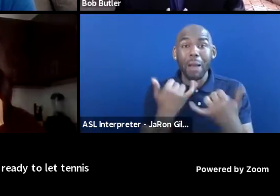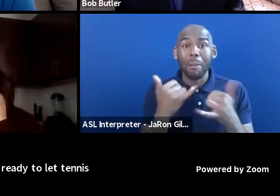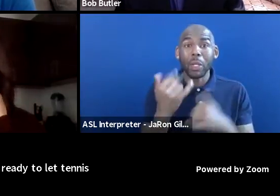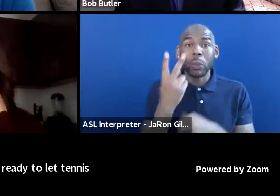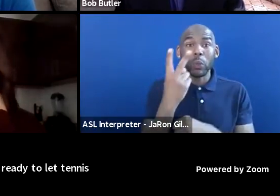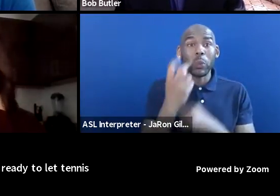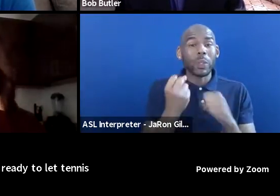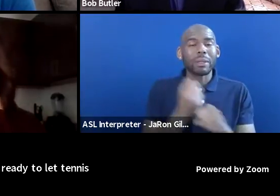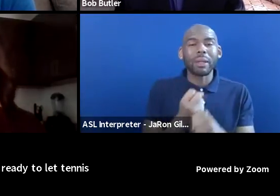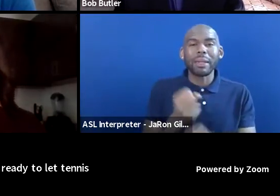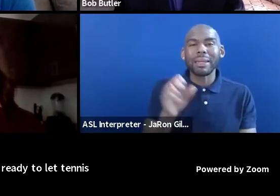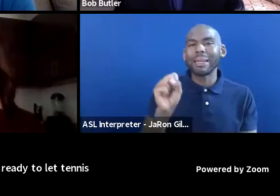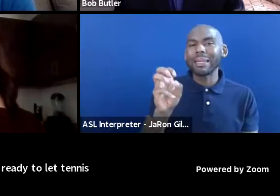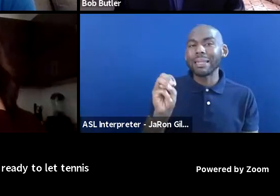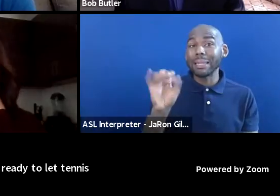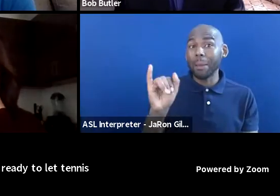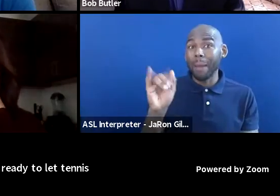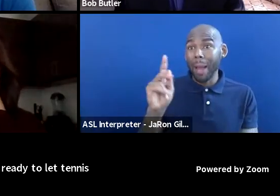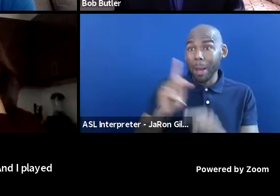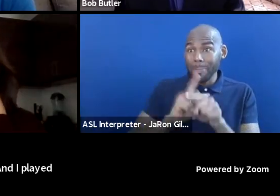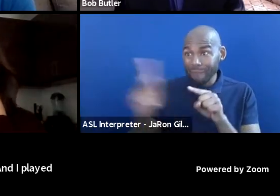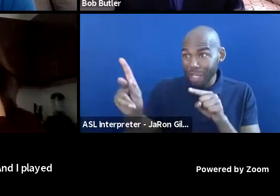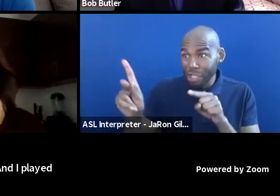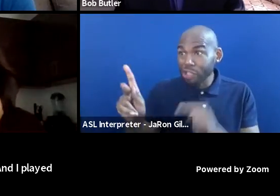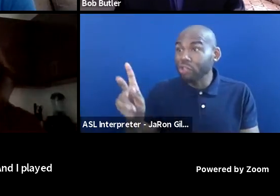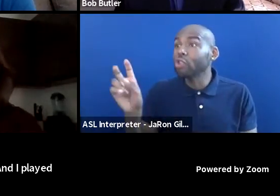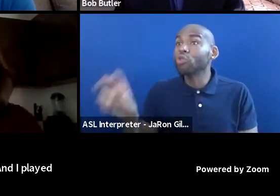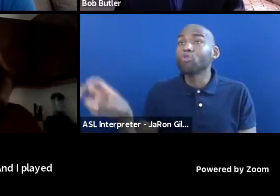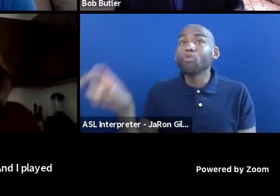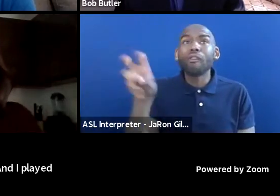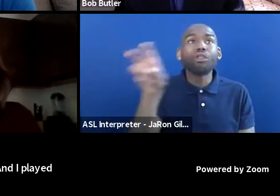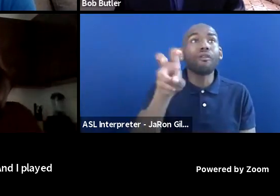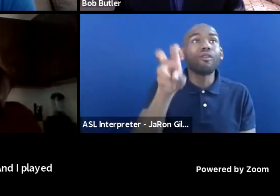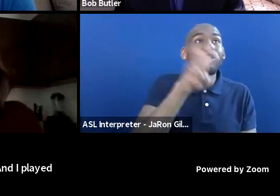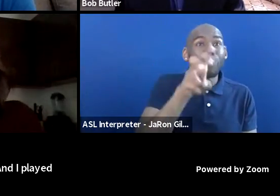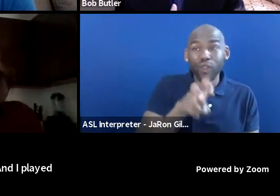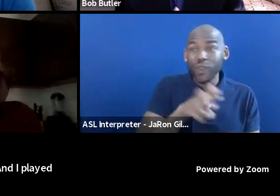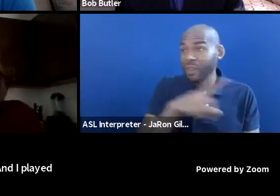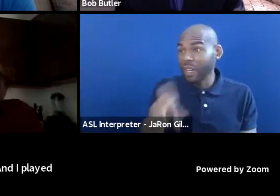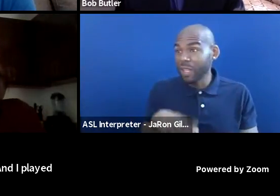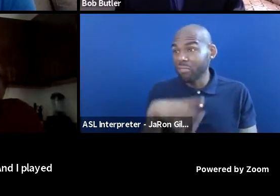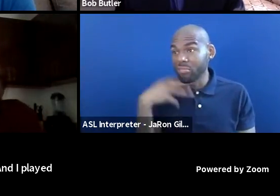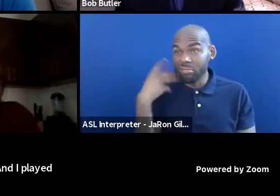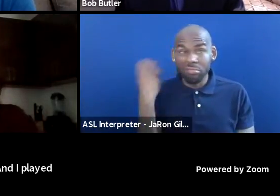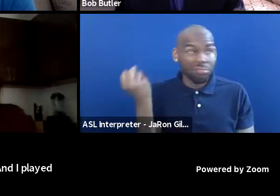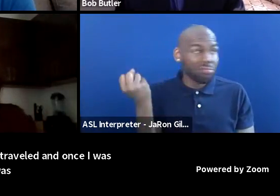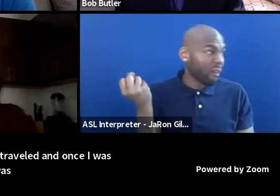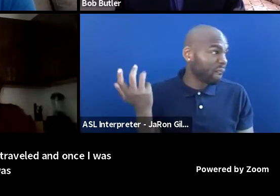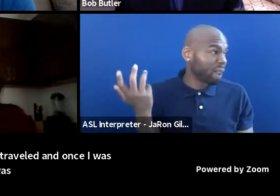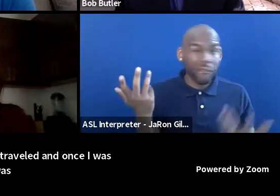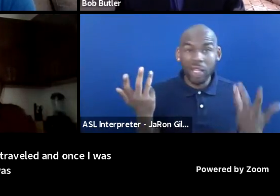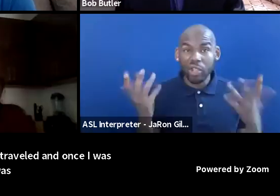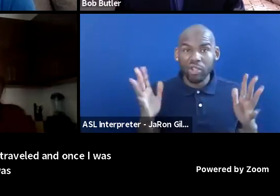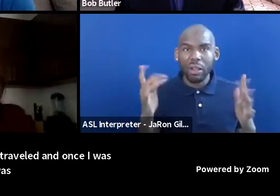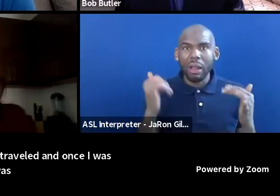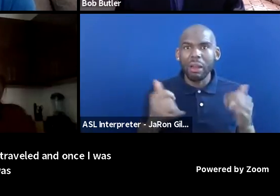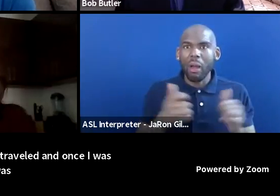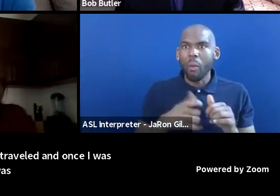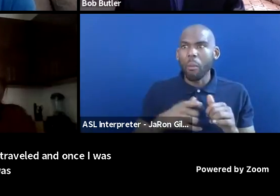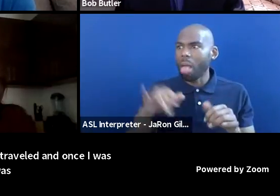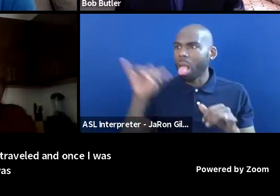semi-professionally, traveled. And then once I was, over that, I was like, okay, now I've been away from journalism for 2 years.